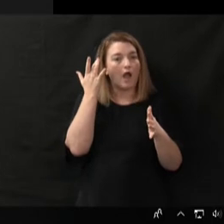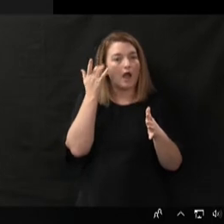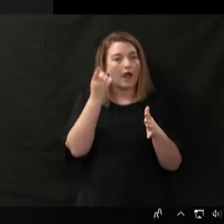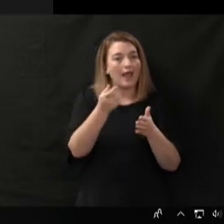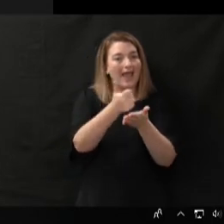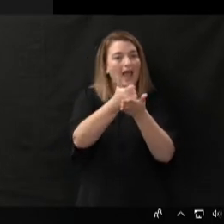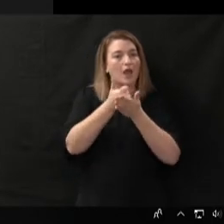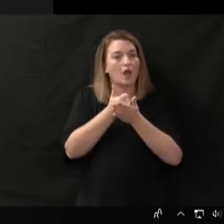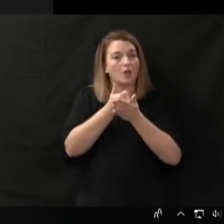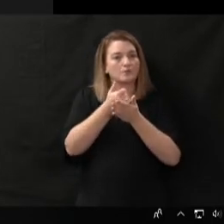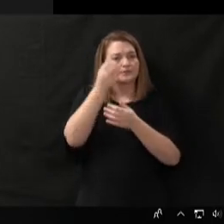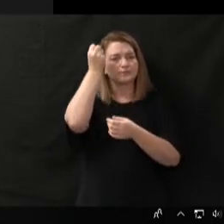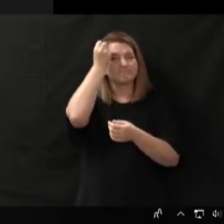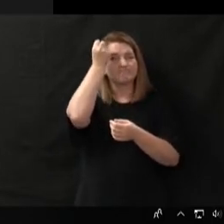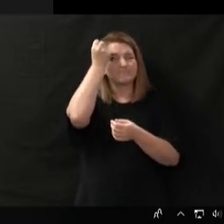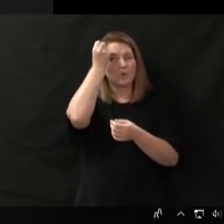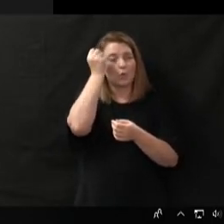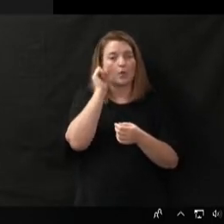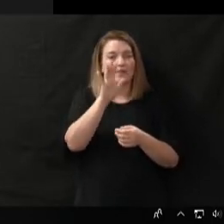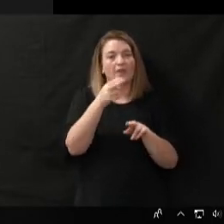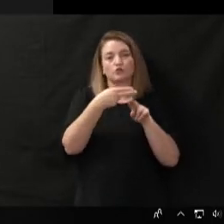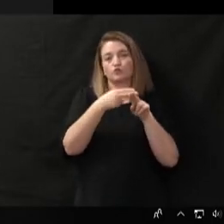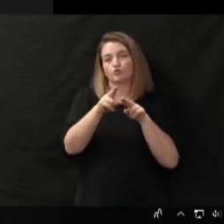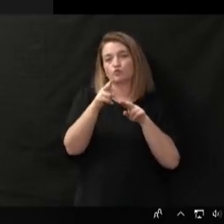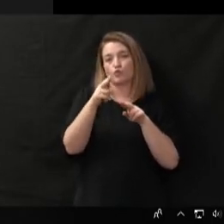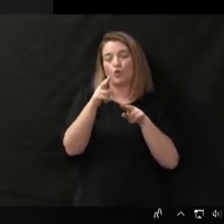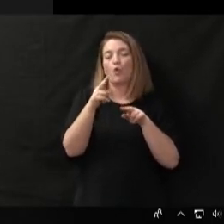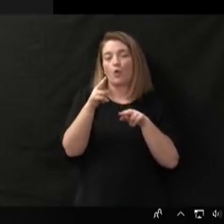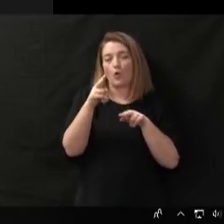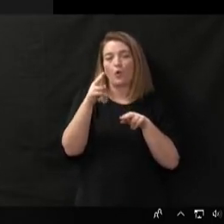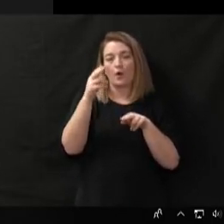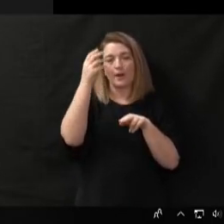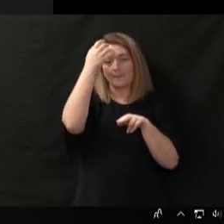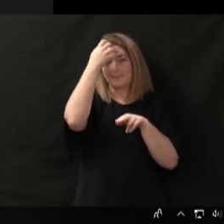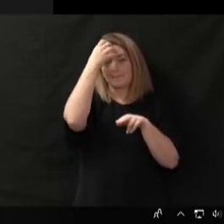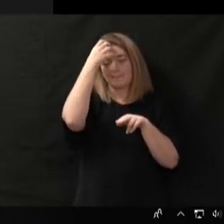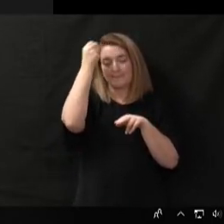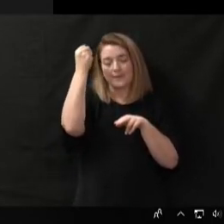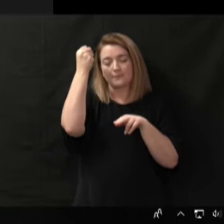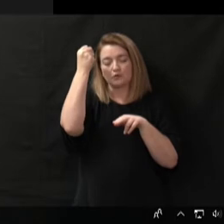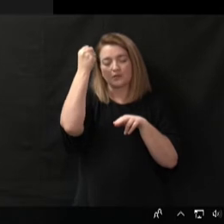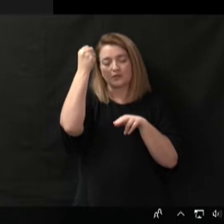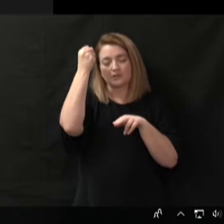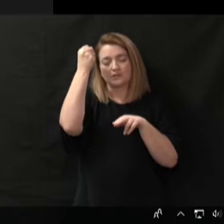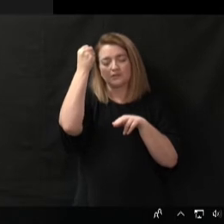short-term memory. If you just give it to them, they'll write one word and say, what was that sentence?